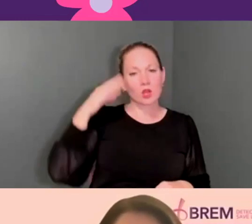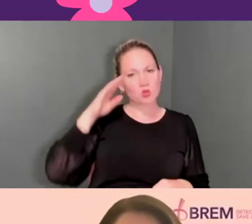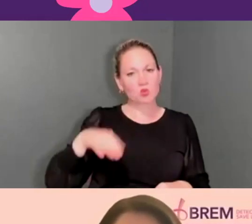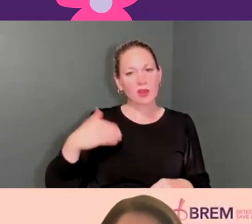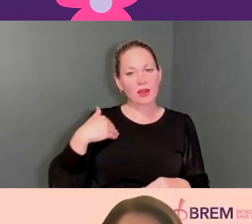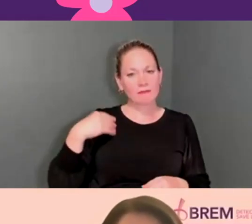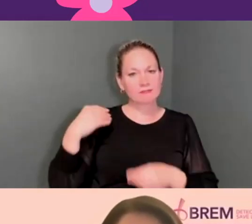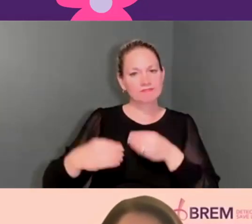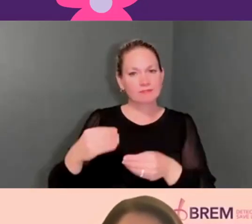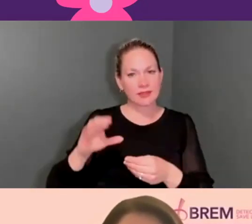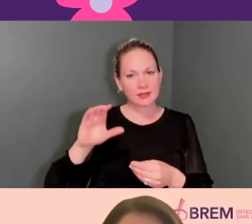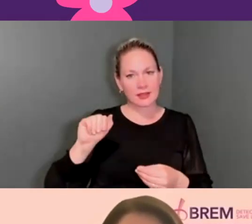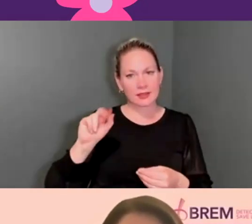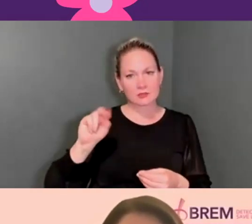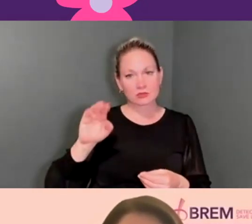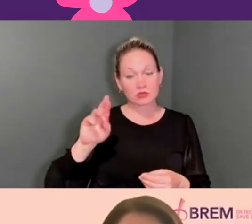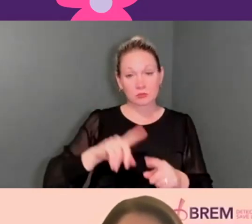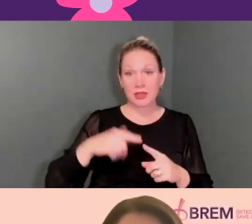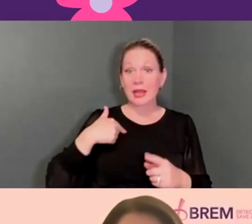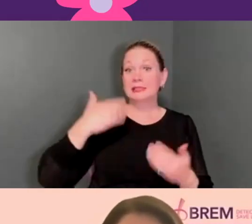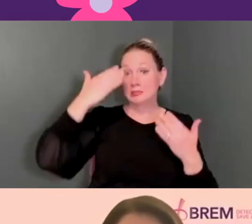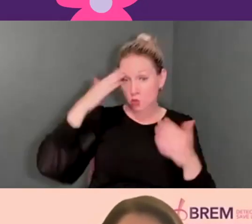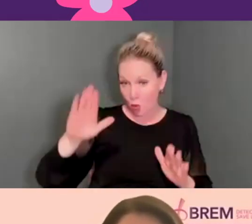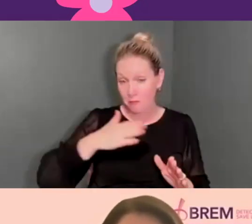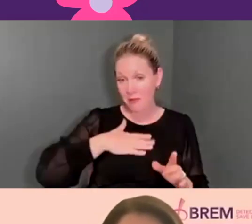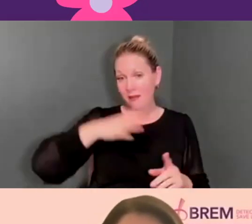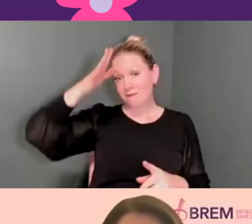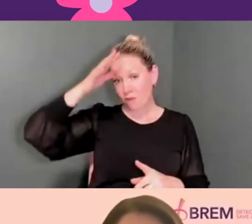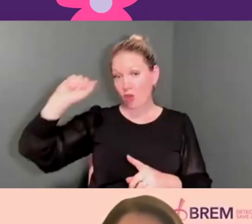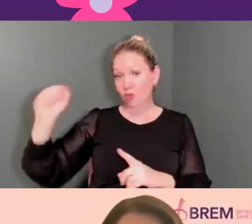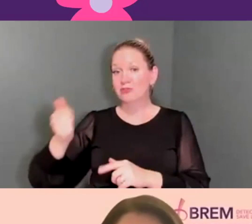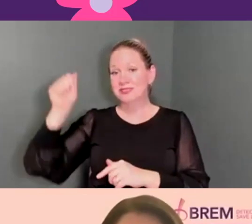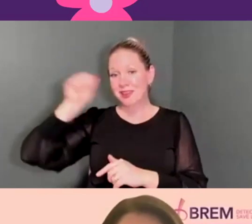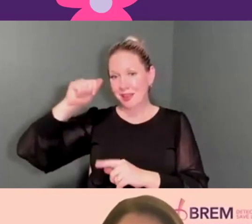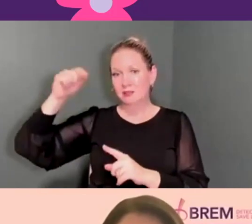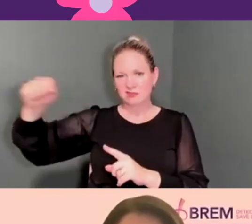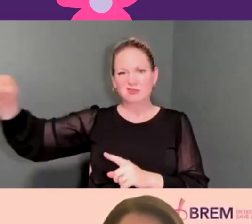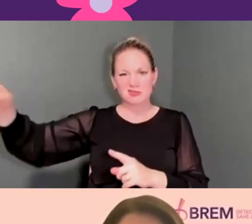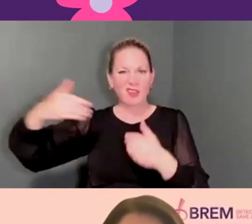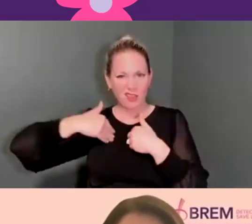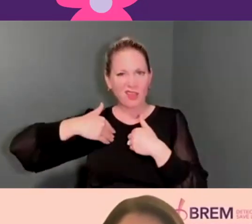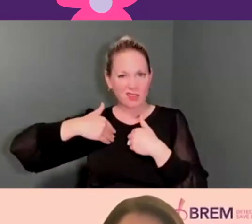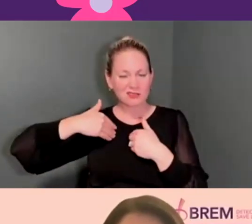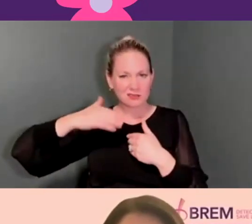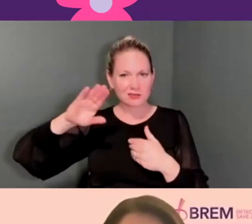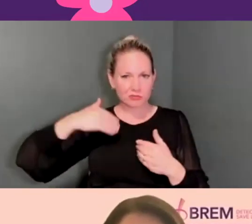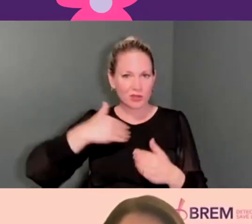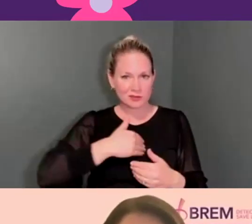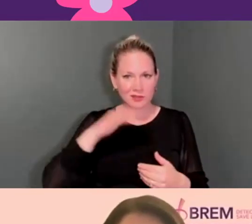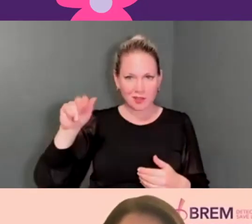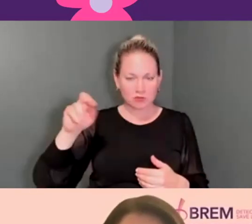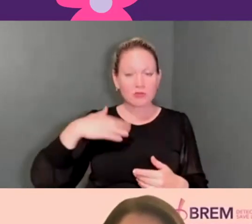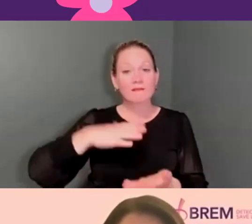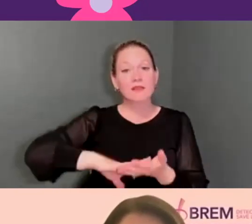family, but I actually didn't find out that I had aunts on my father's side who had breast cancer until after I was diagnosed. And that kind of plays into what I